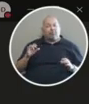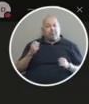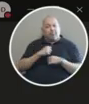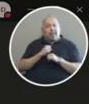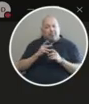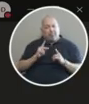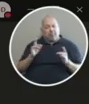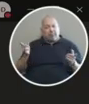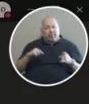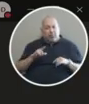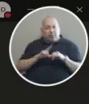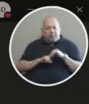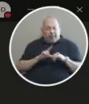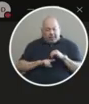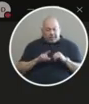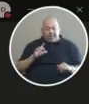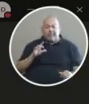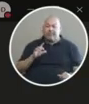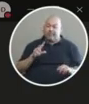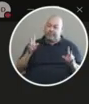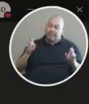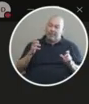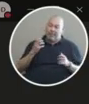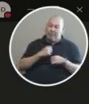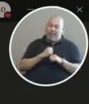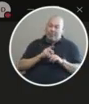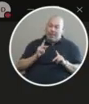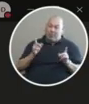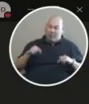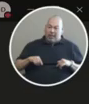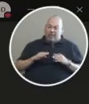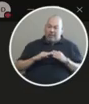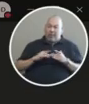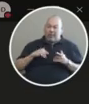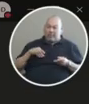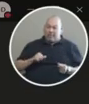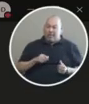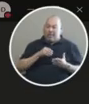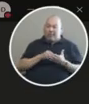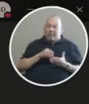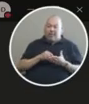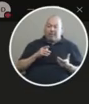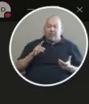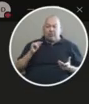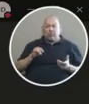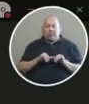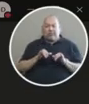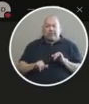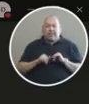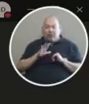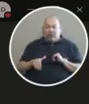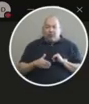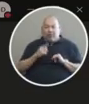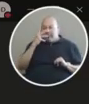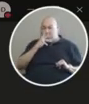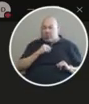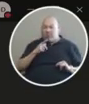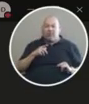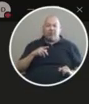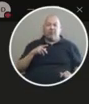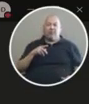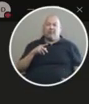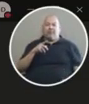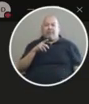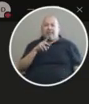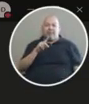and as J.P. Bryant said, you know, make people come to town, spend money to stay overnight in the beautiful Paso